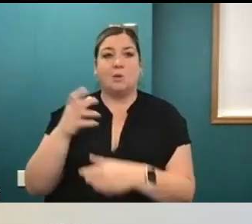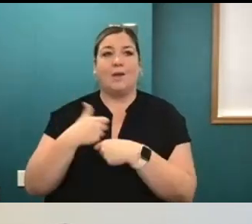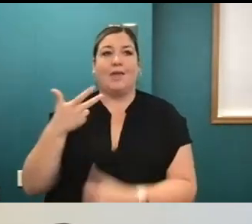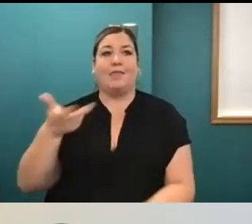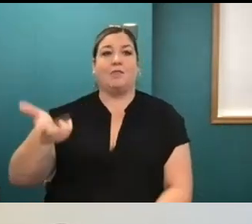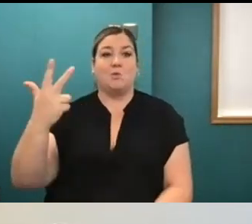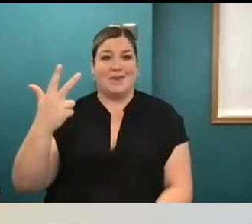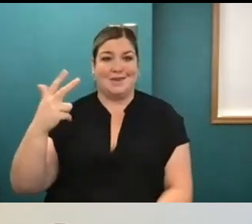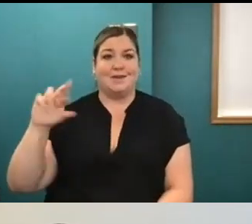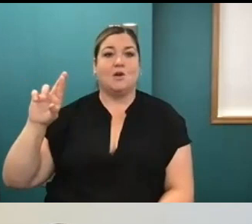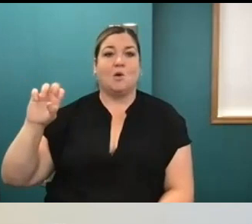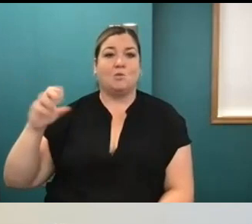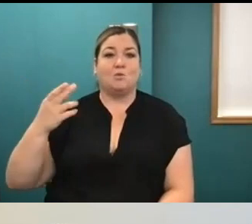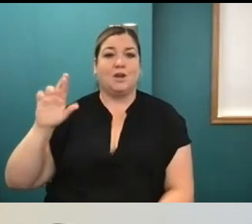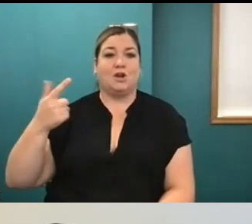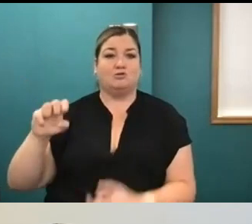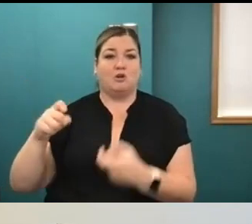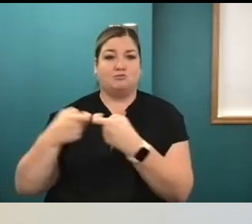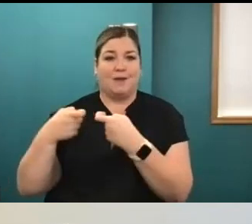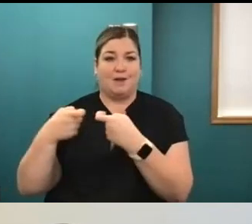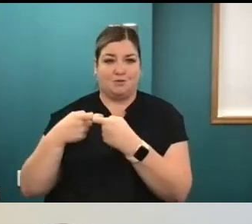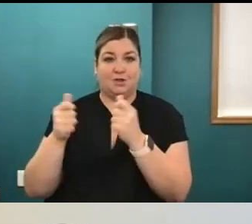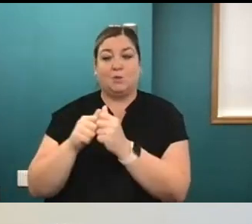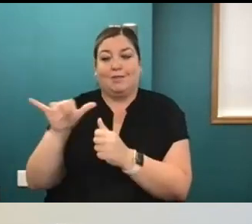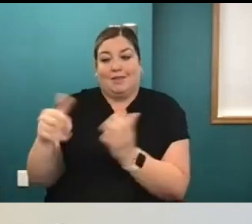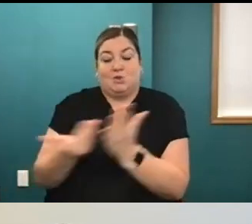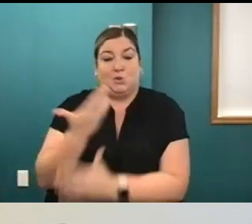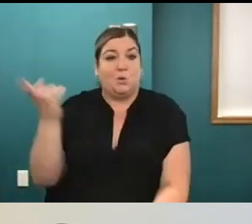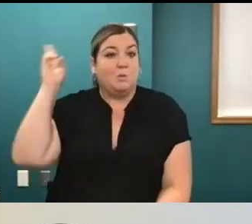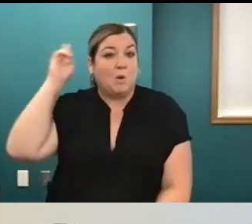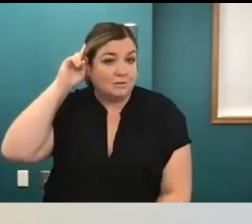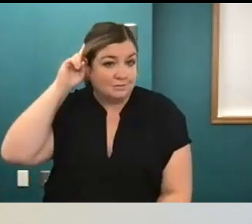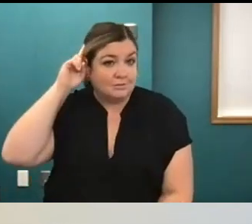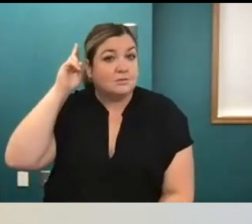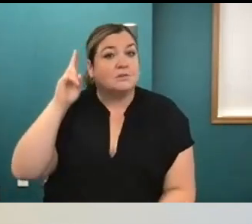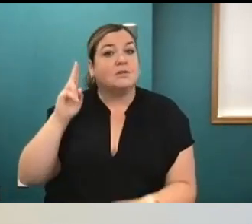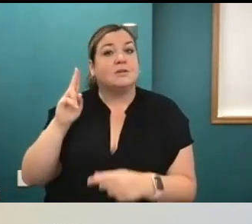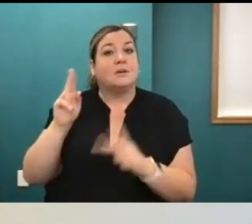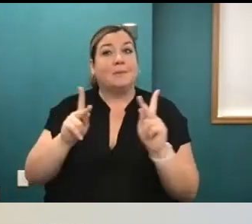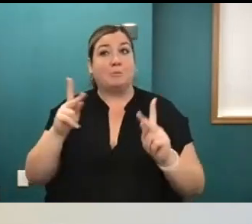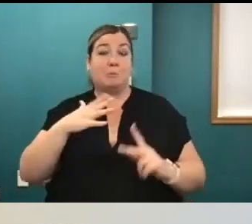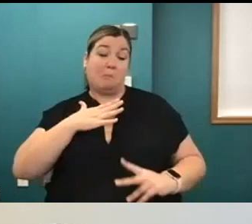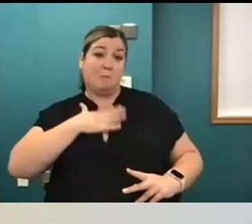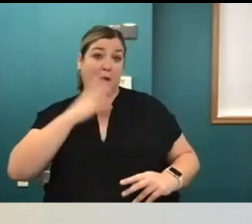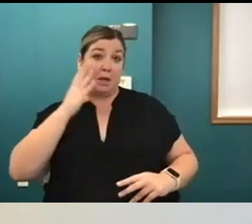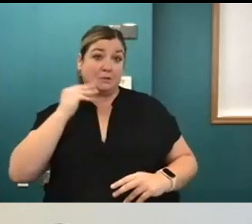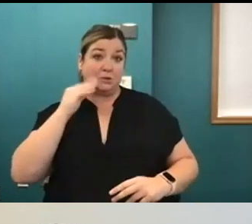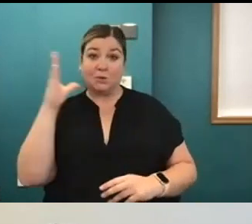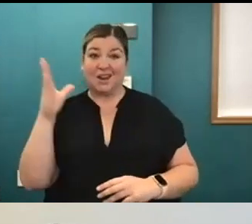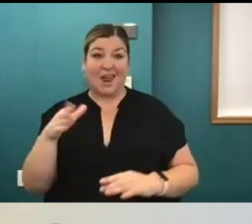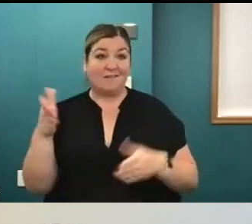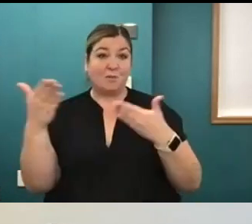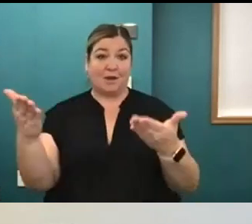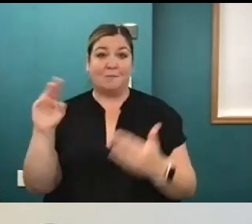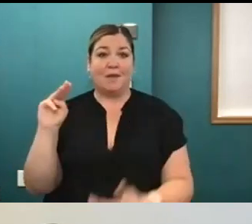batteries typically with the new processor. And though people, at least in my experience, we never recommend the micro.